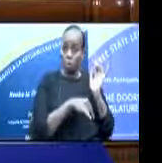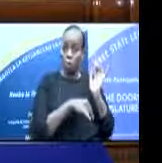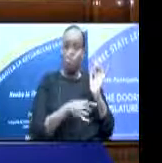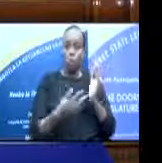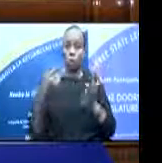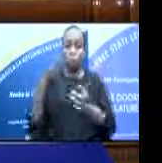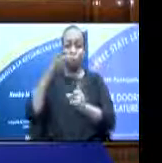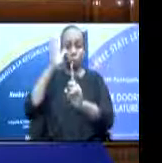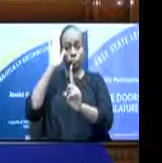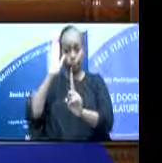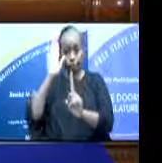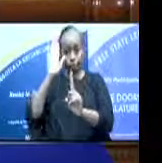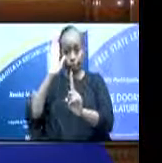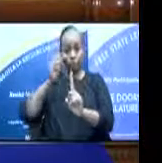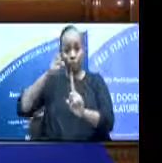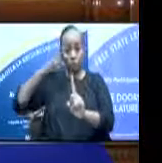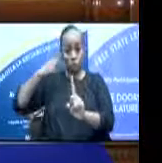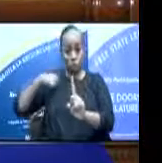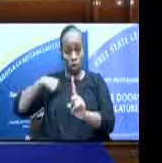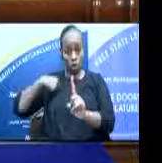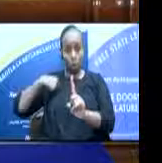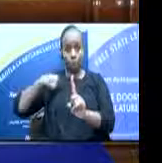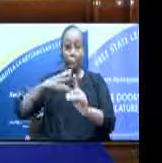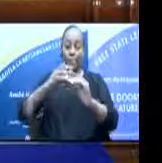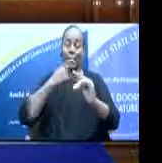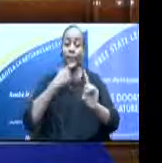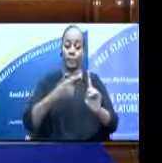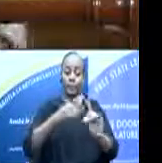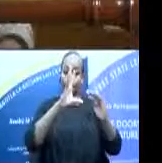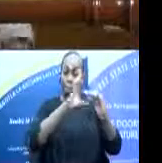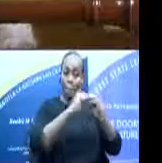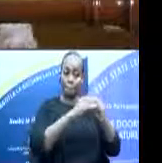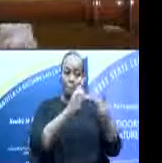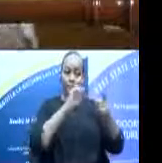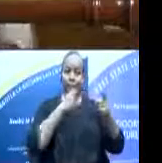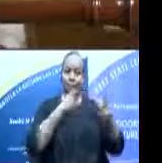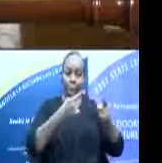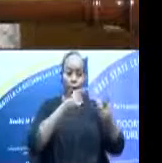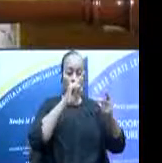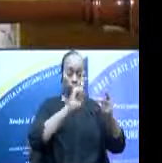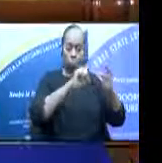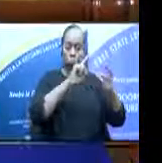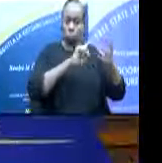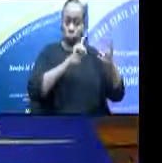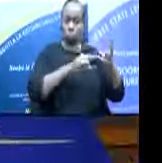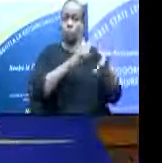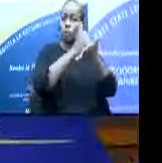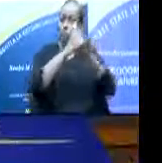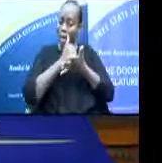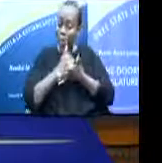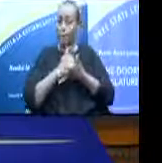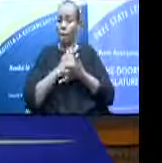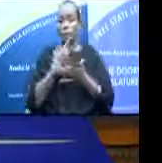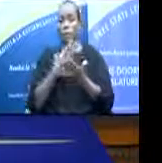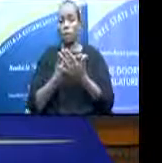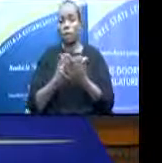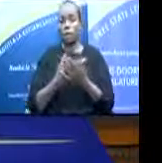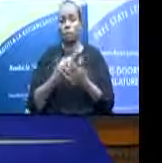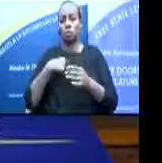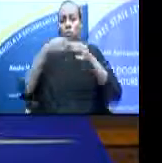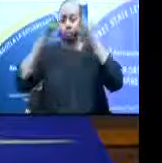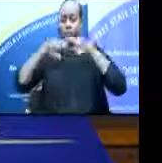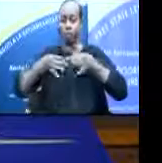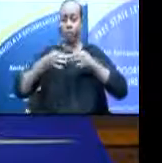you raise your hand and you said that member is saying 1, 2, 3. That is going to help me to be able to